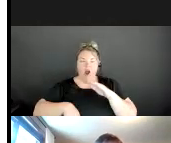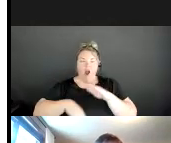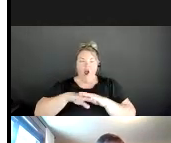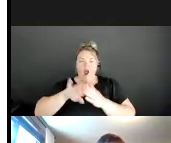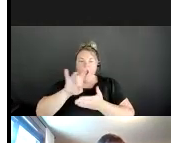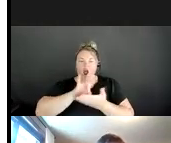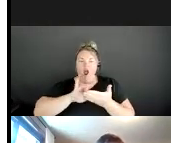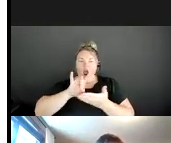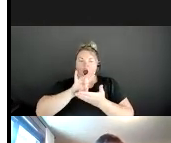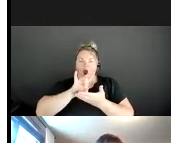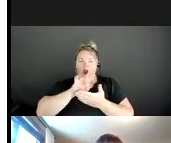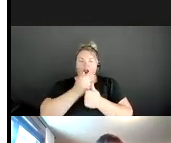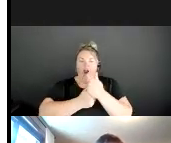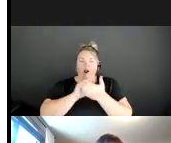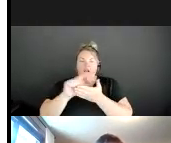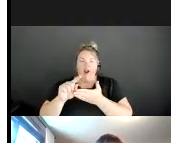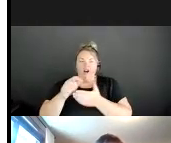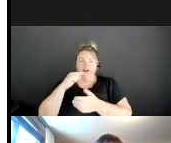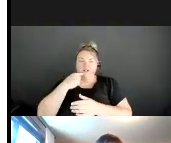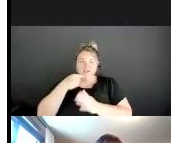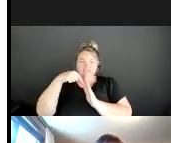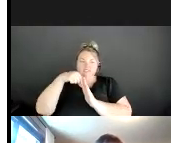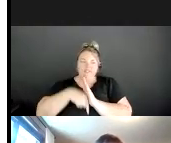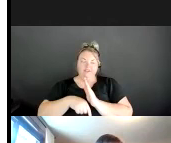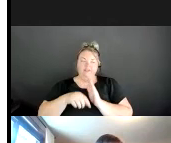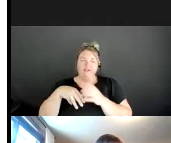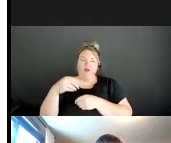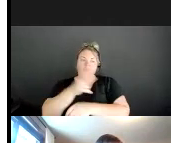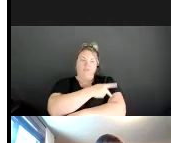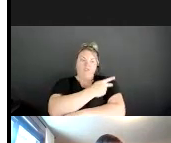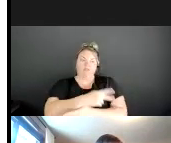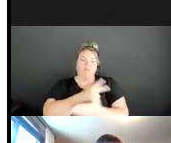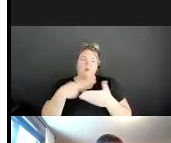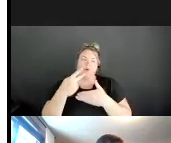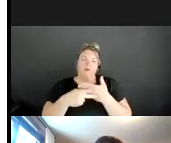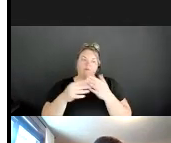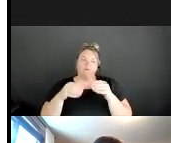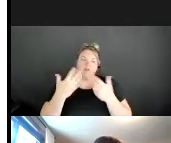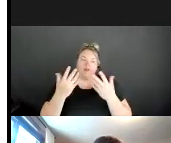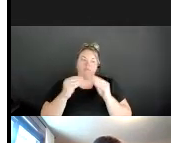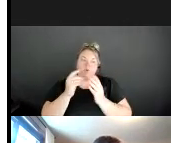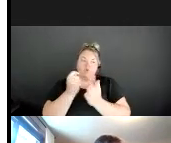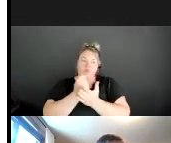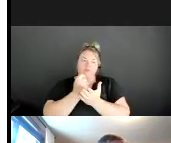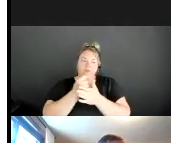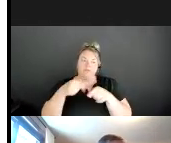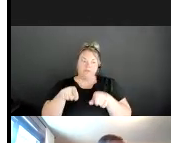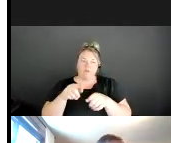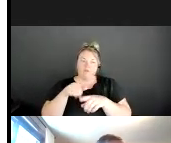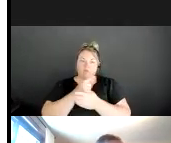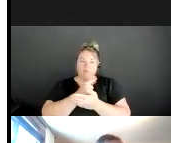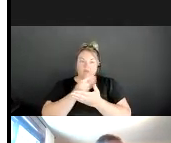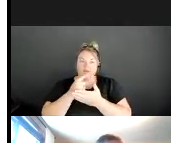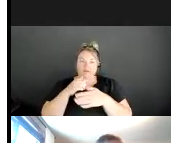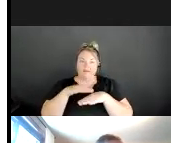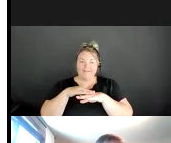week. Intensive outpatient programs provide more treatment during the week, at least 9 hours.